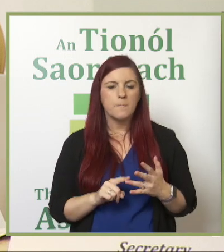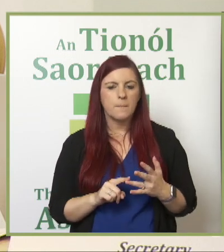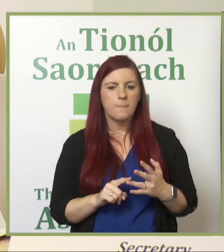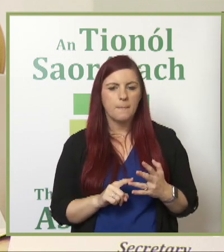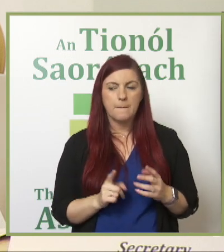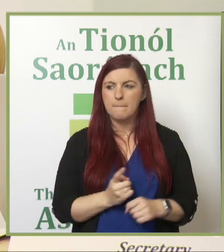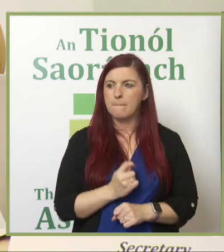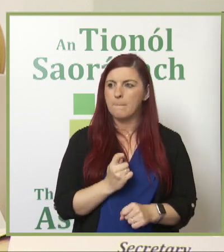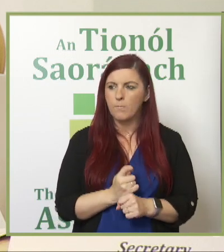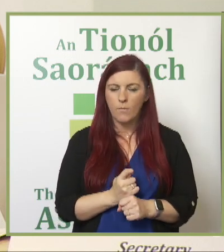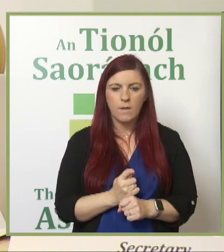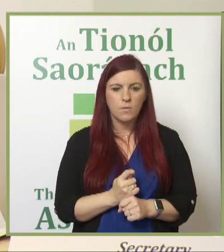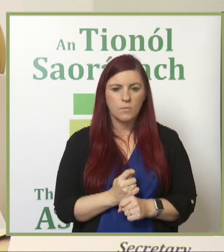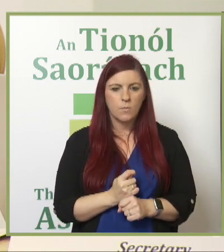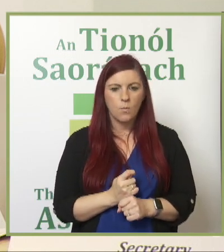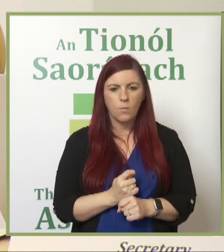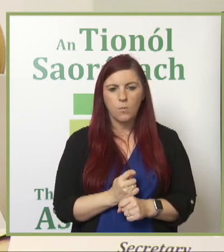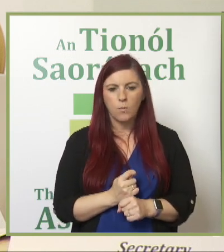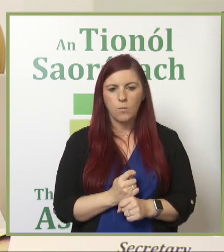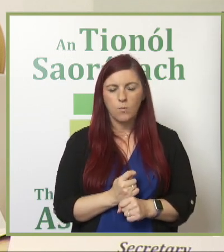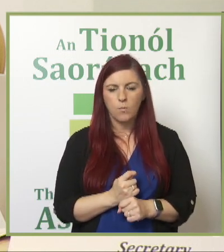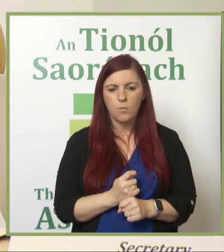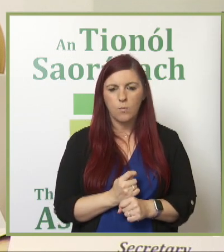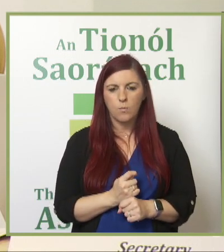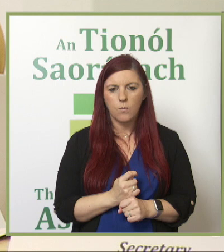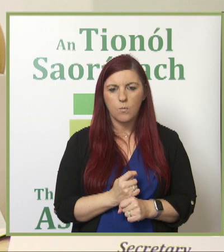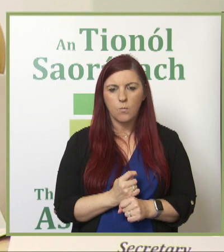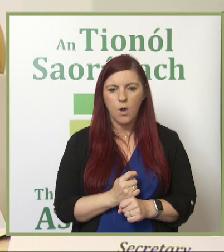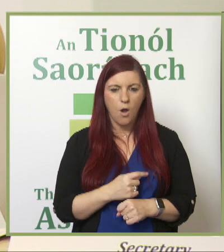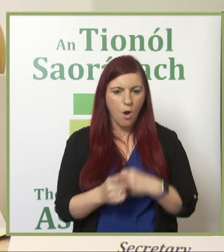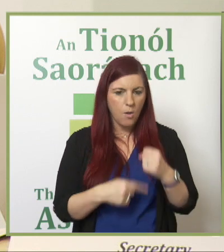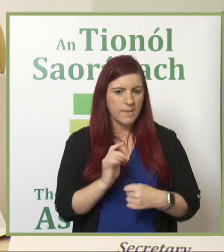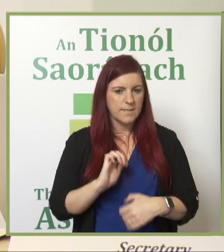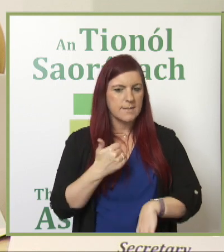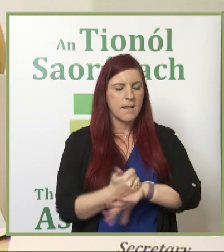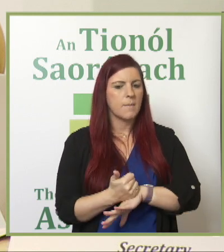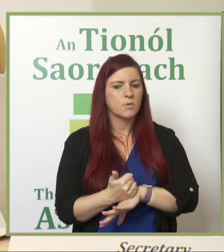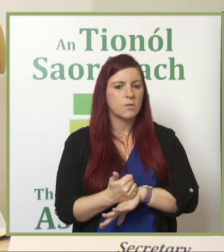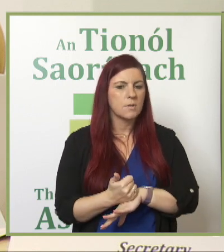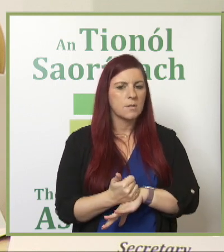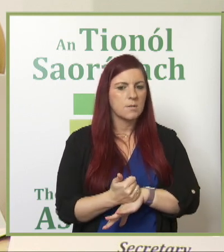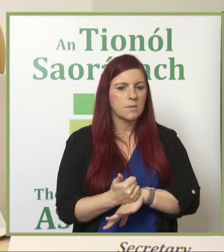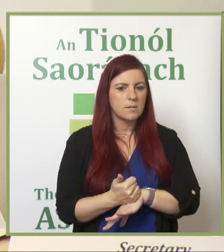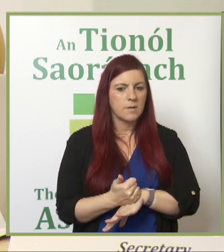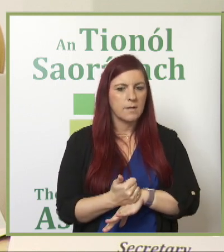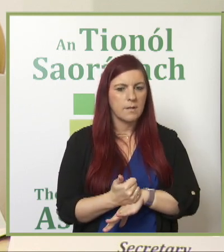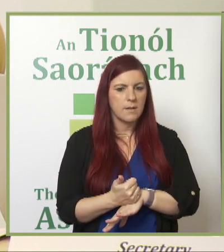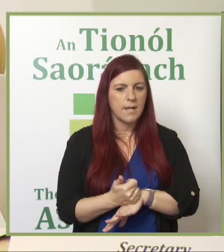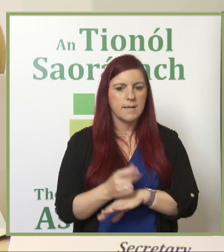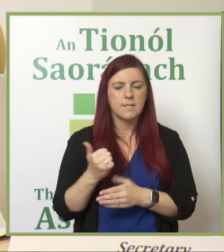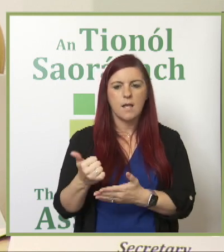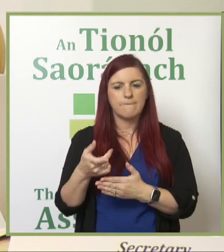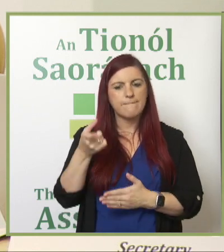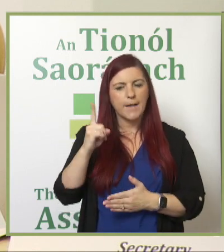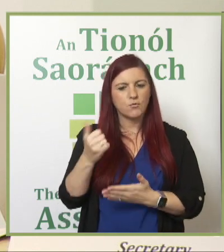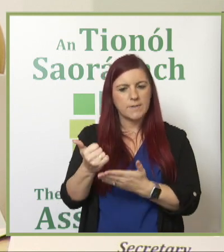Alongside all of that for the running of the assembly, the first thing we've established, which is traditional with all of the previous assemblies, is a support group, an